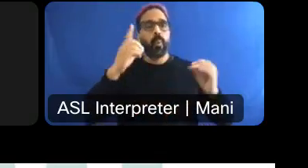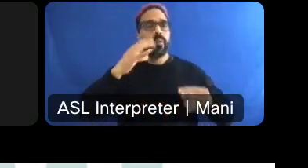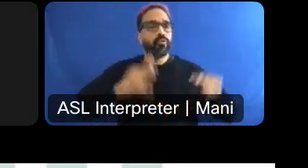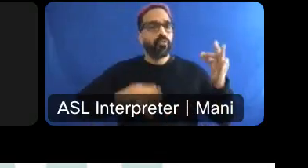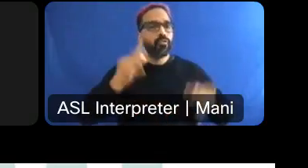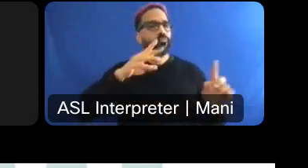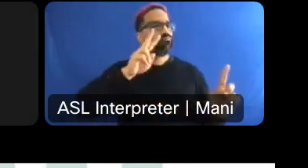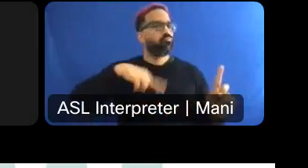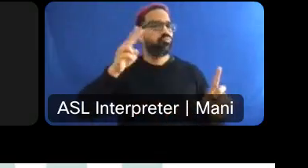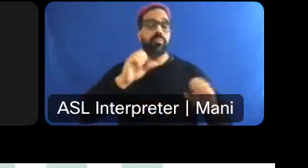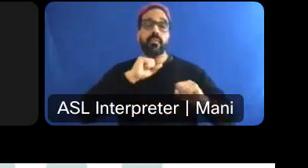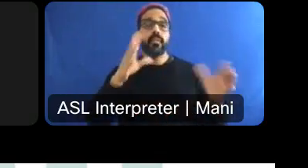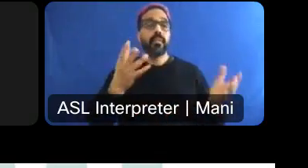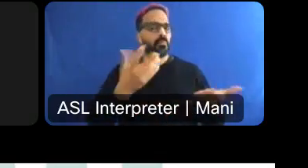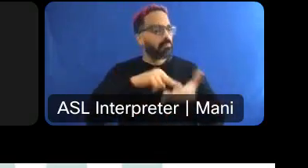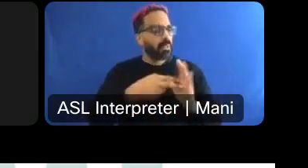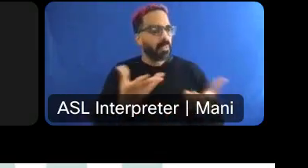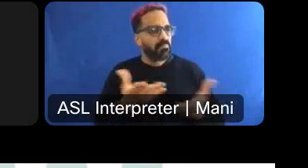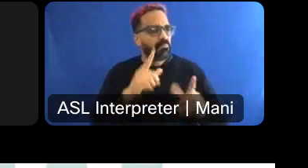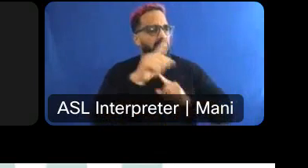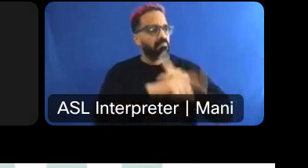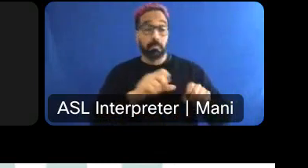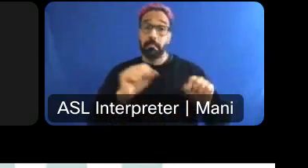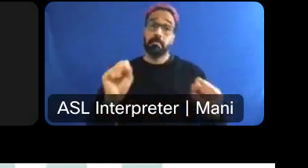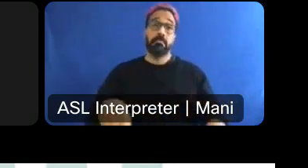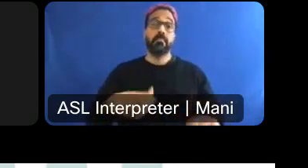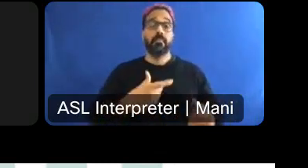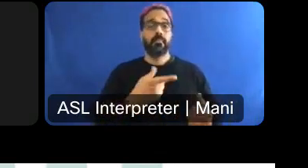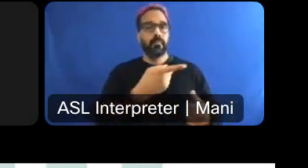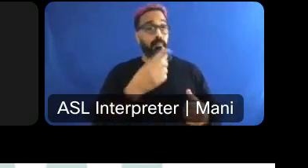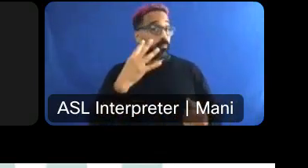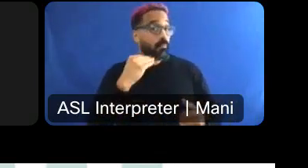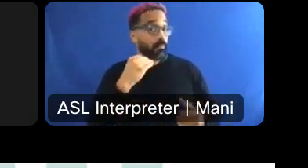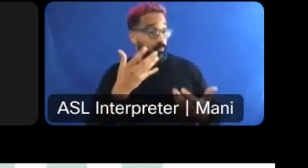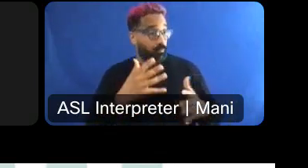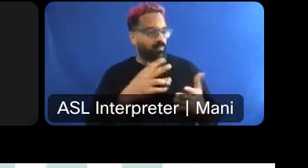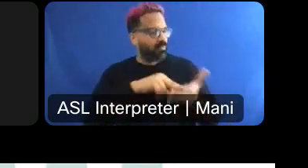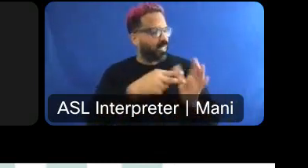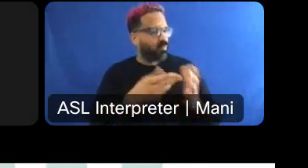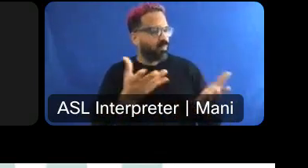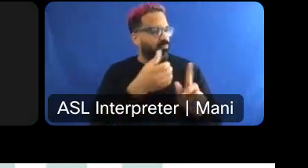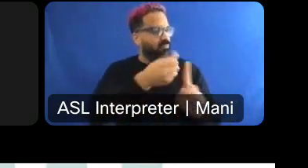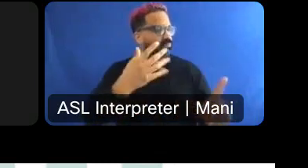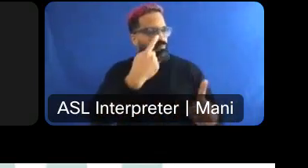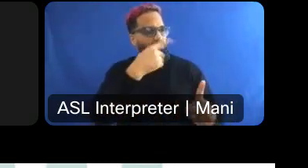mean to them? What does it mean that they have experienced this? And how do they view these diagnoses?